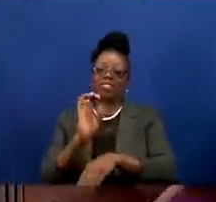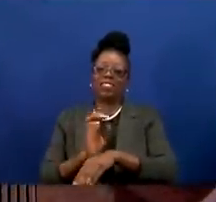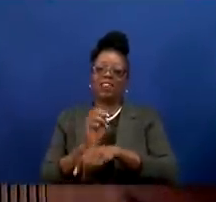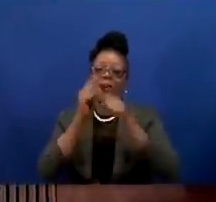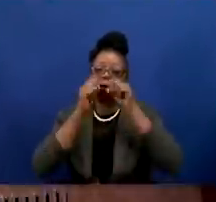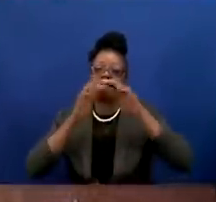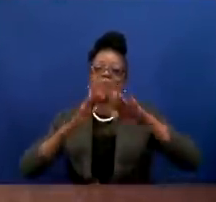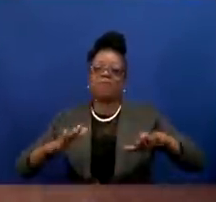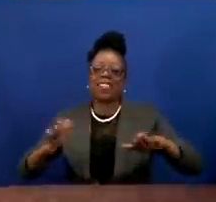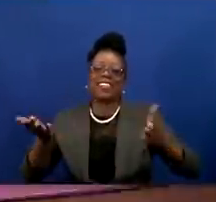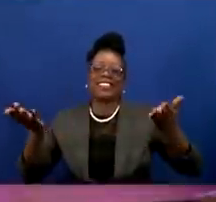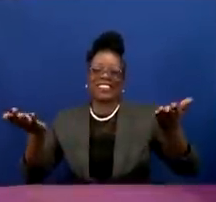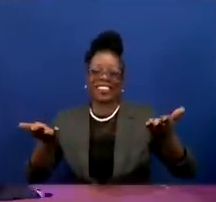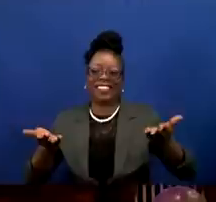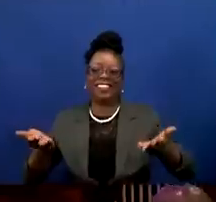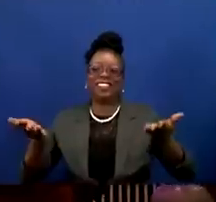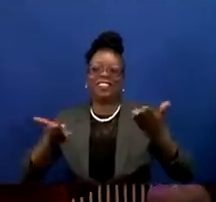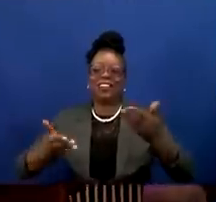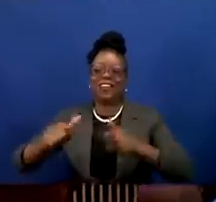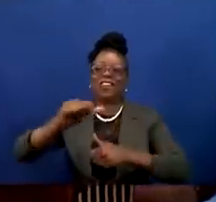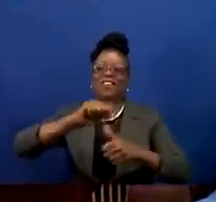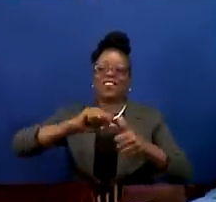you're here.